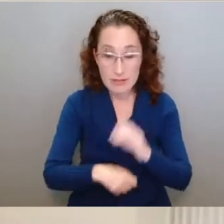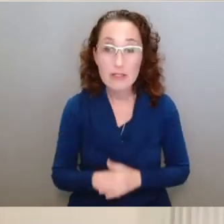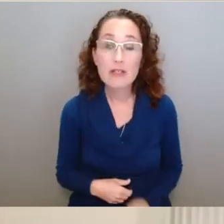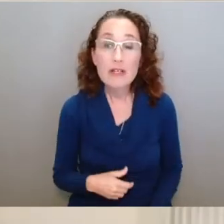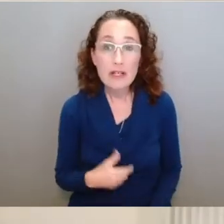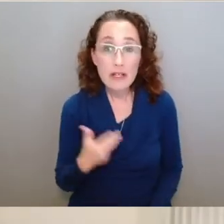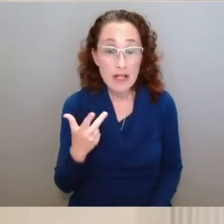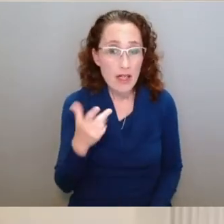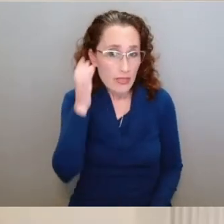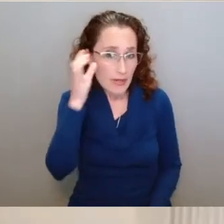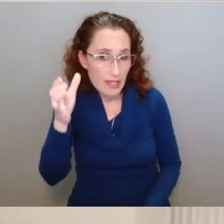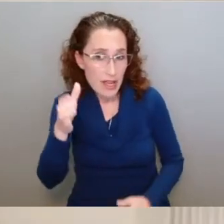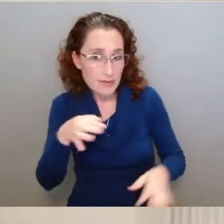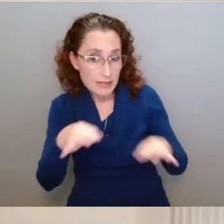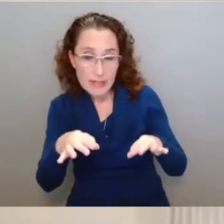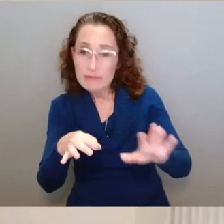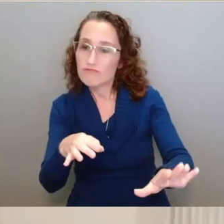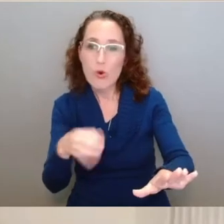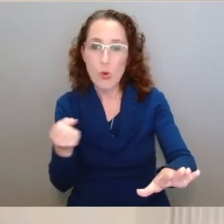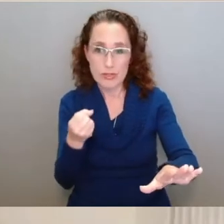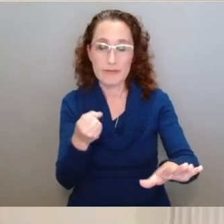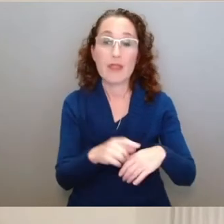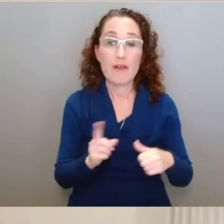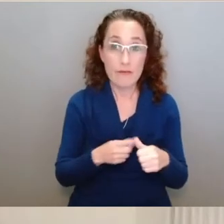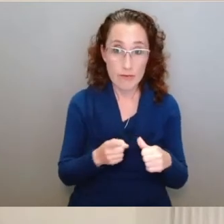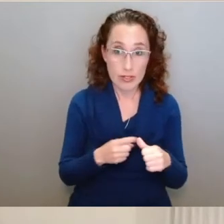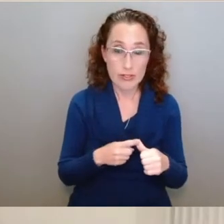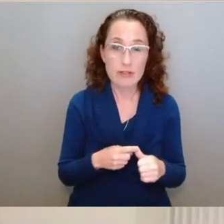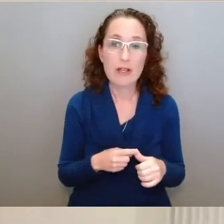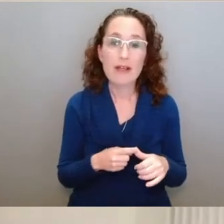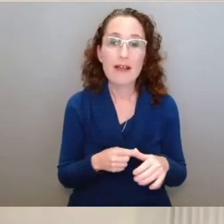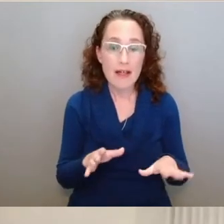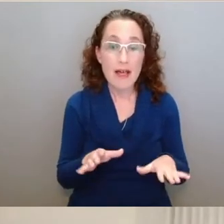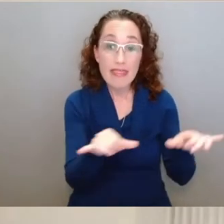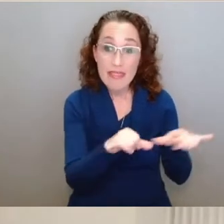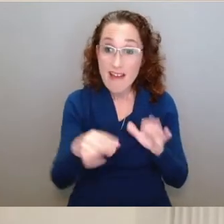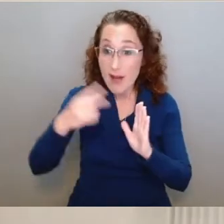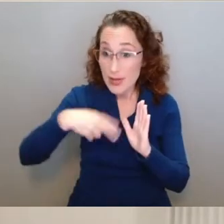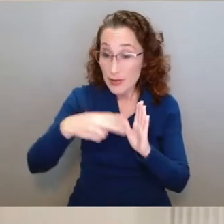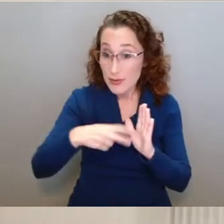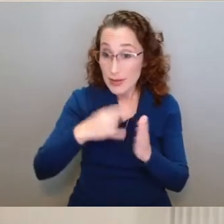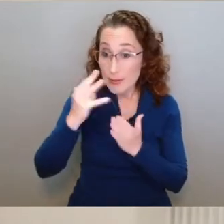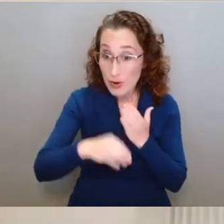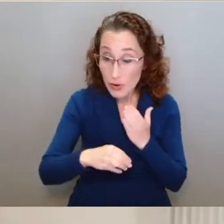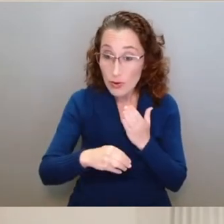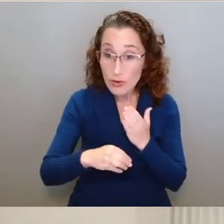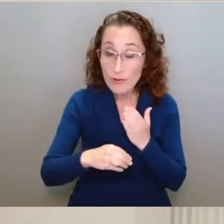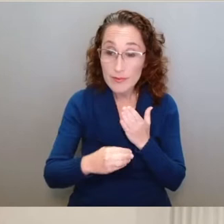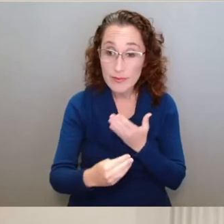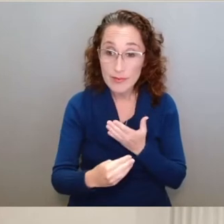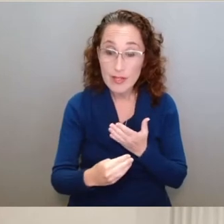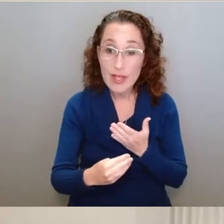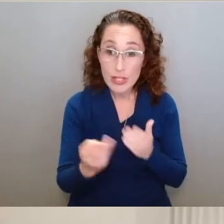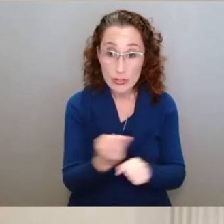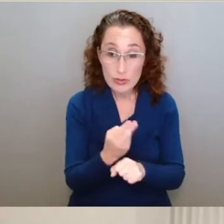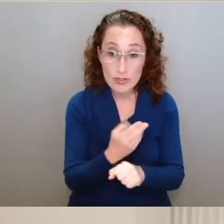just briefly, I want to share just personally how much the Common Read programs that I've been, that the Sum of Us has been involved in,